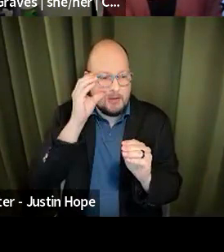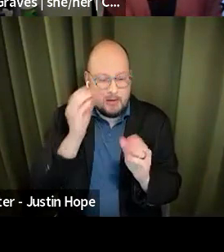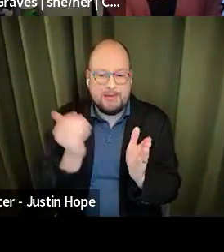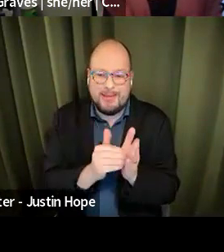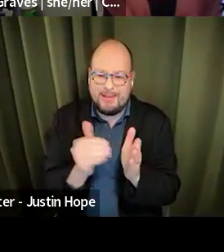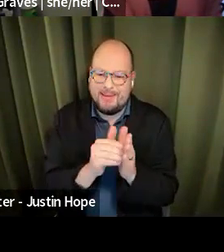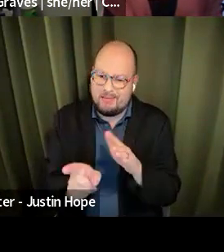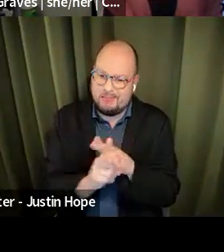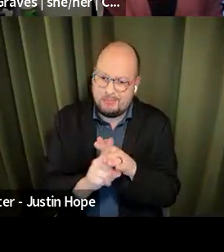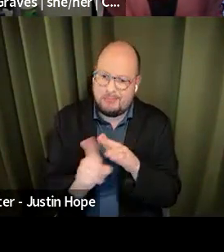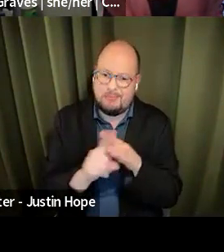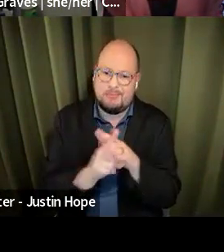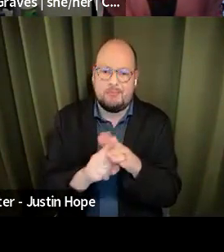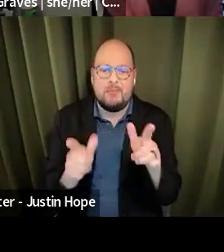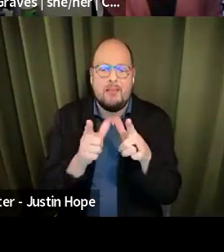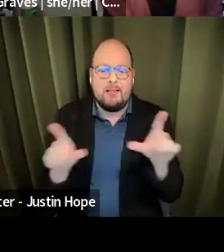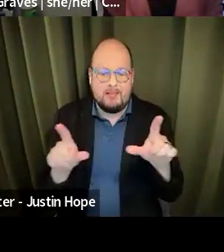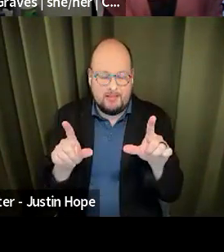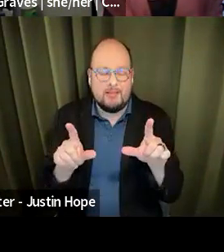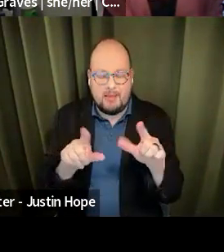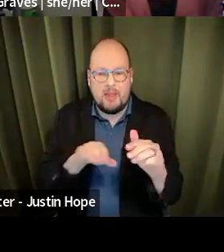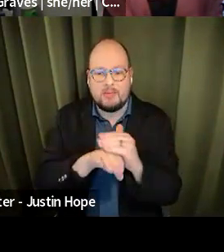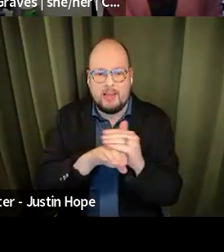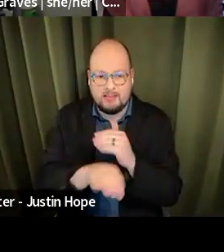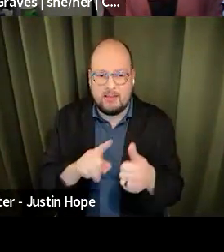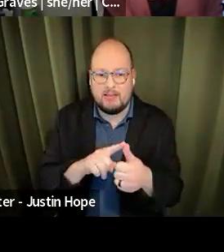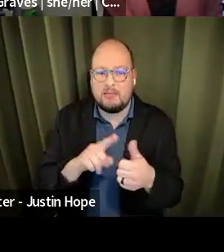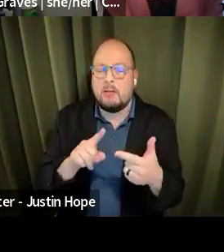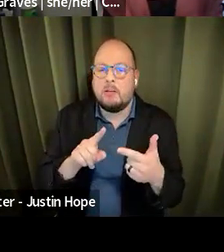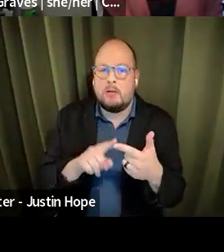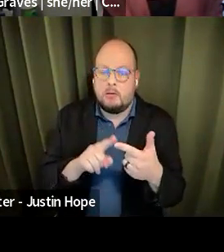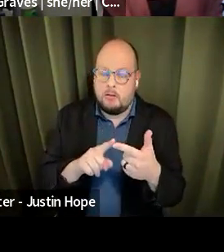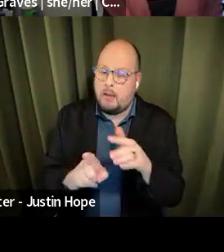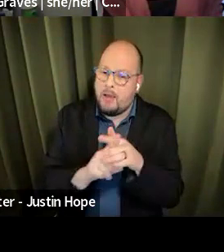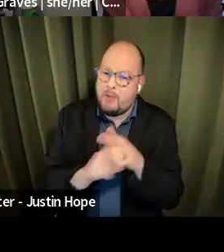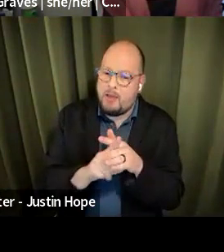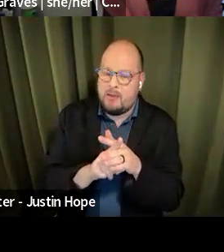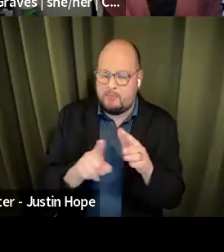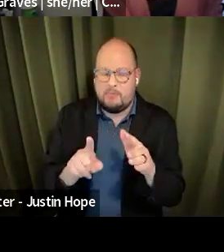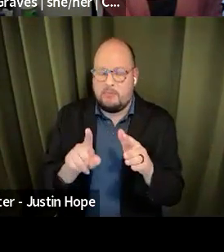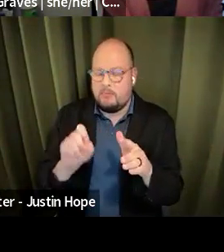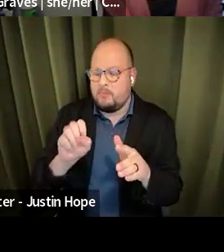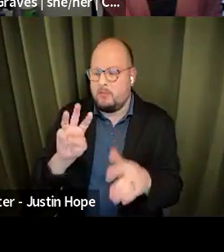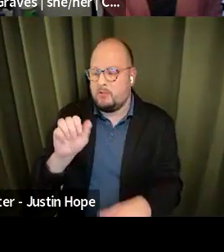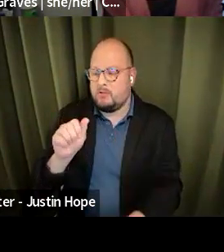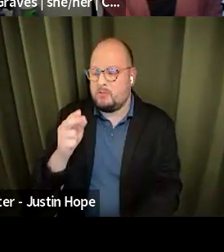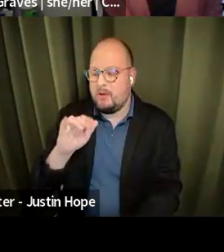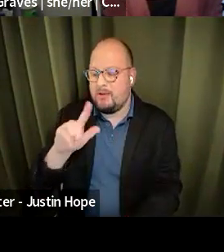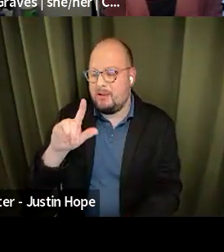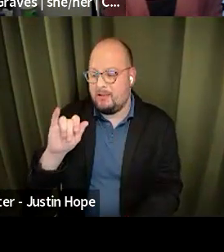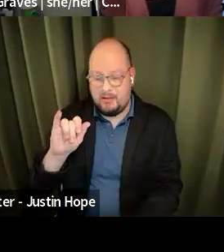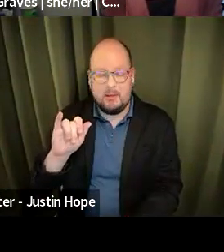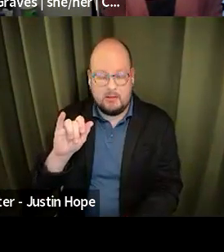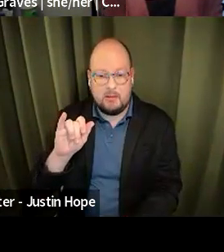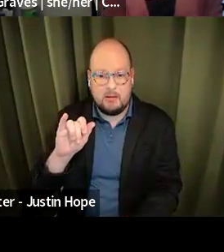have a lot of need for Swahili, for example, in Albuquerque, and Dari, and the different challenges that the Dari or Afghan